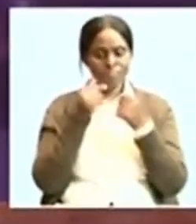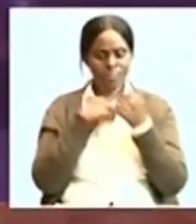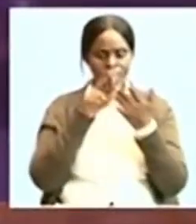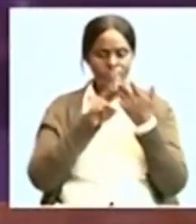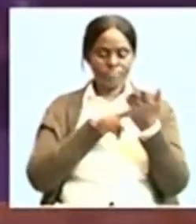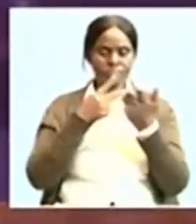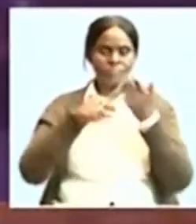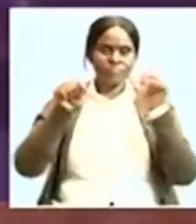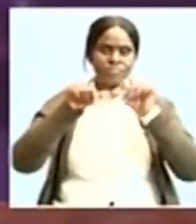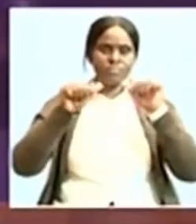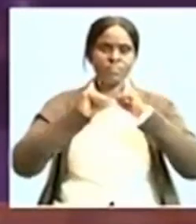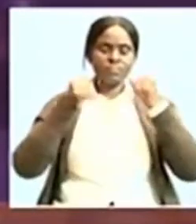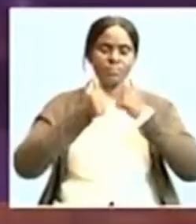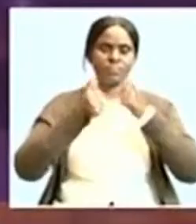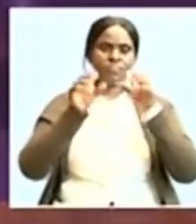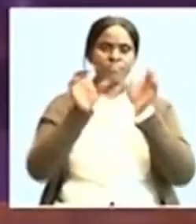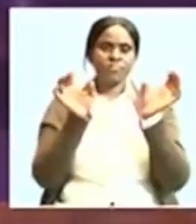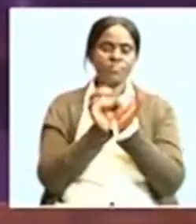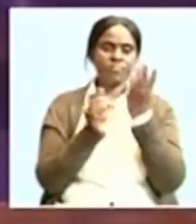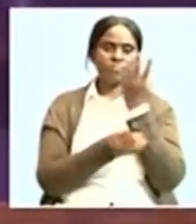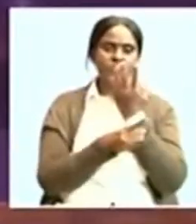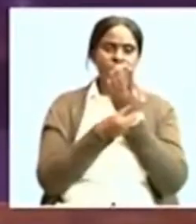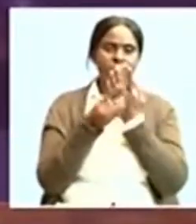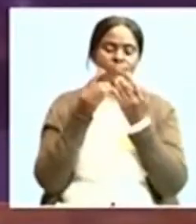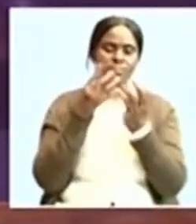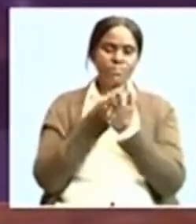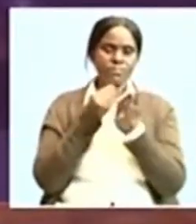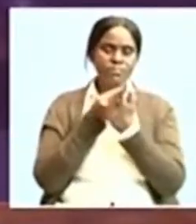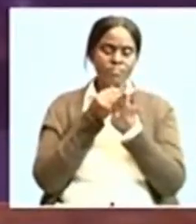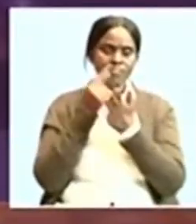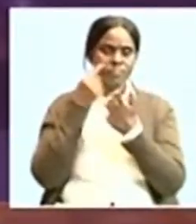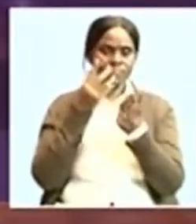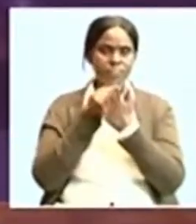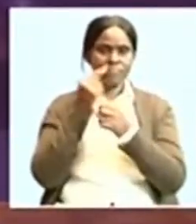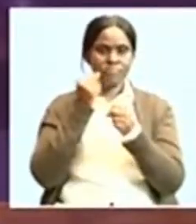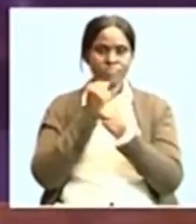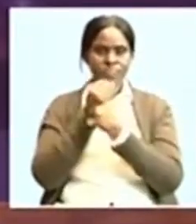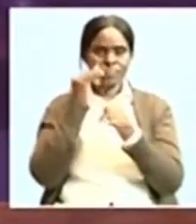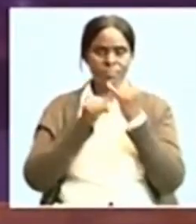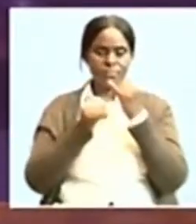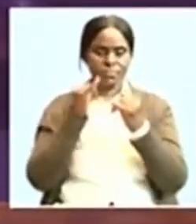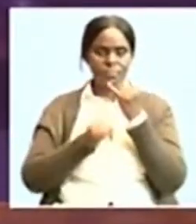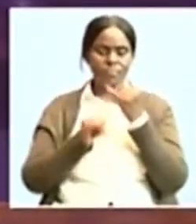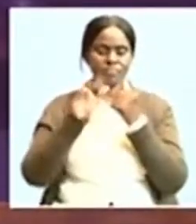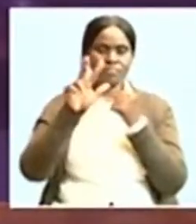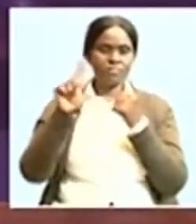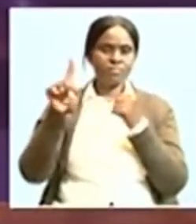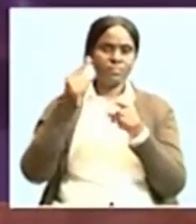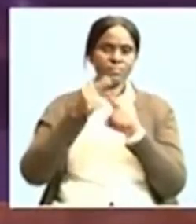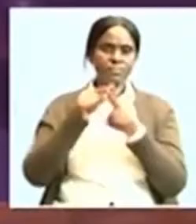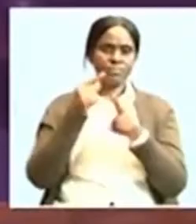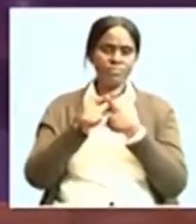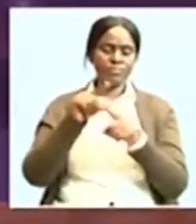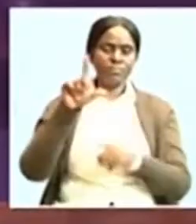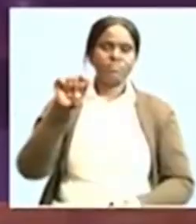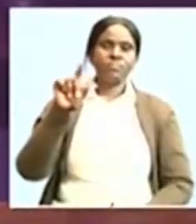report of the Auditor General on the Constituency Development Fund for the financial year ended 31st